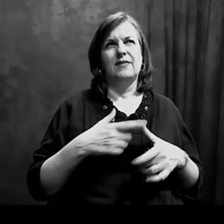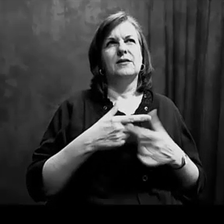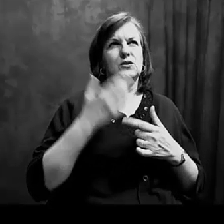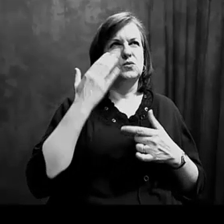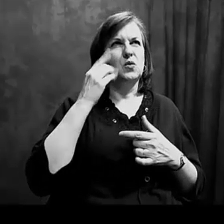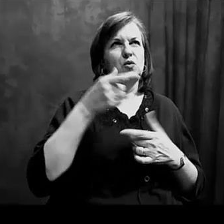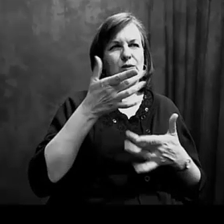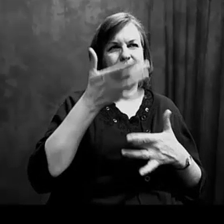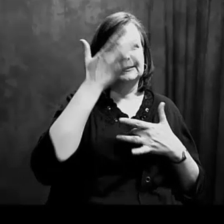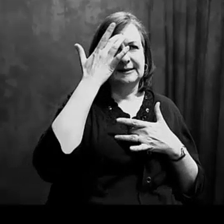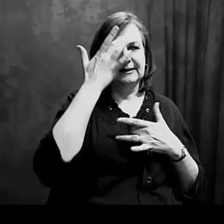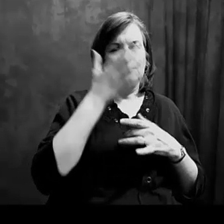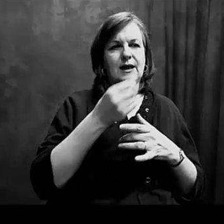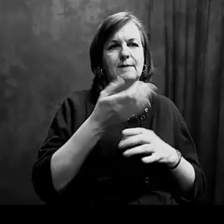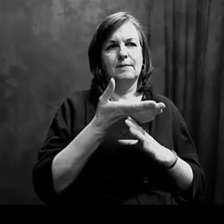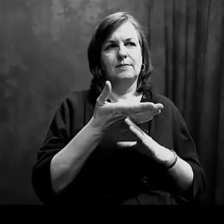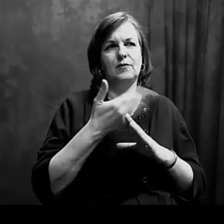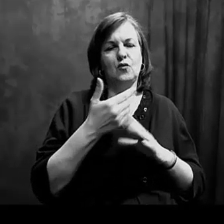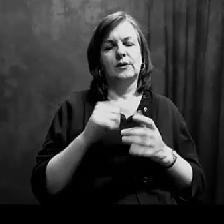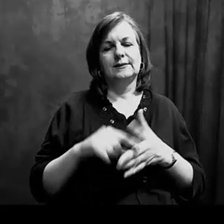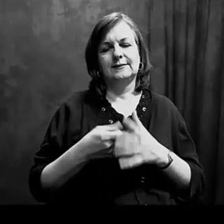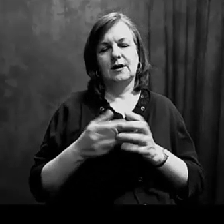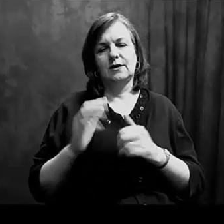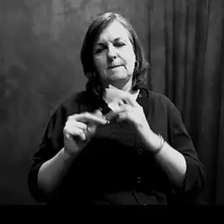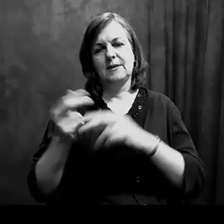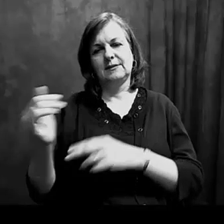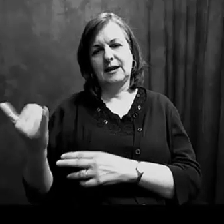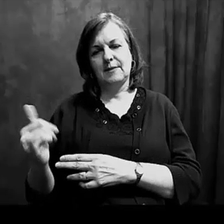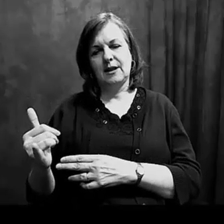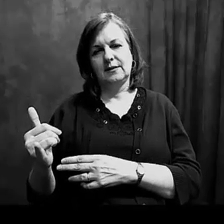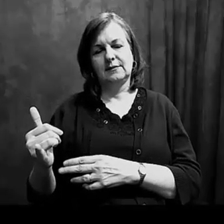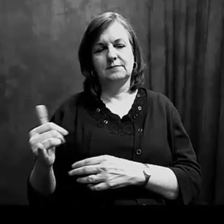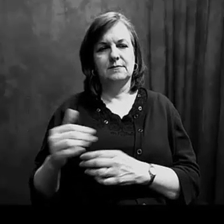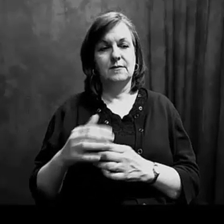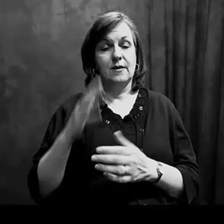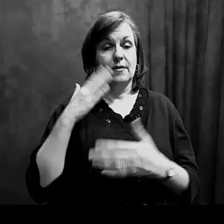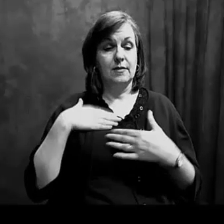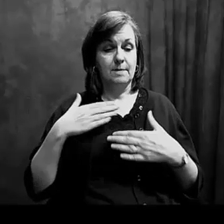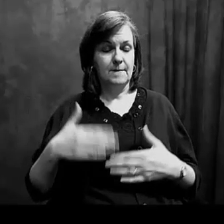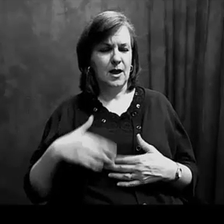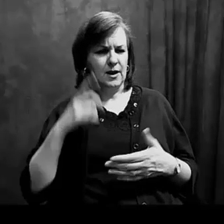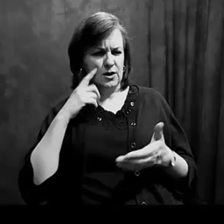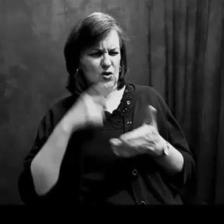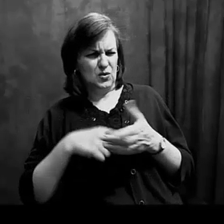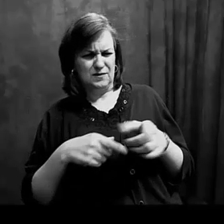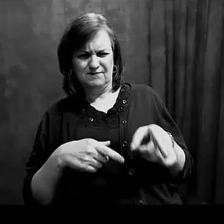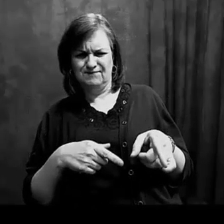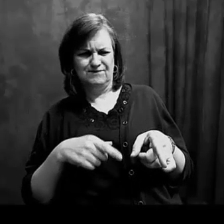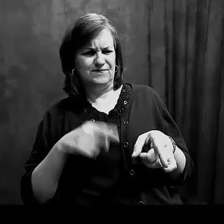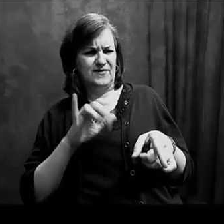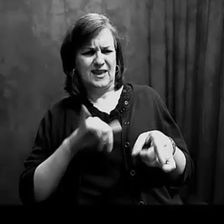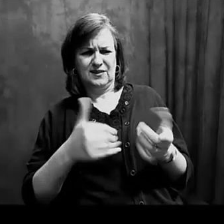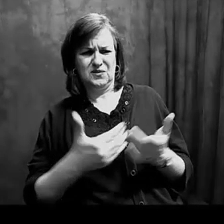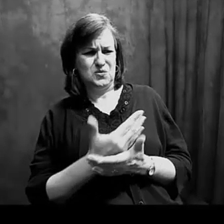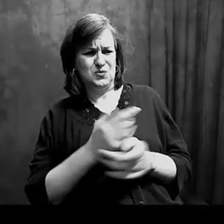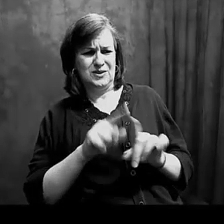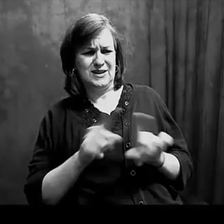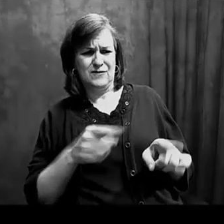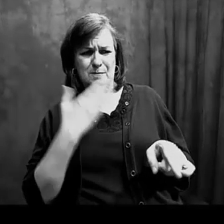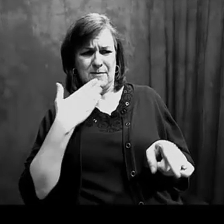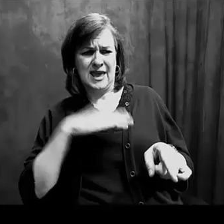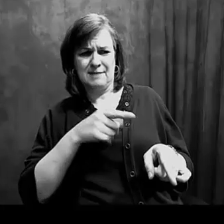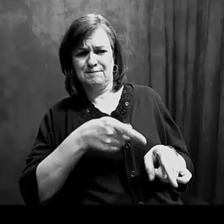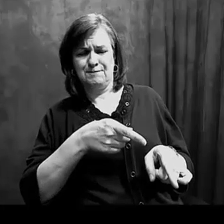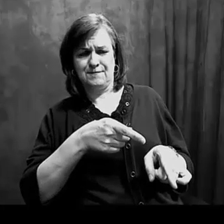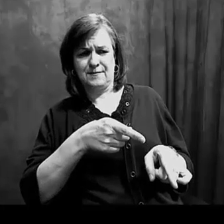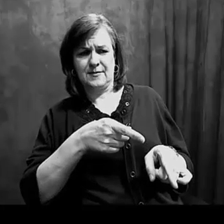actually know you're sick and before you start to build antibodies. Your body recognizes that there is something new and different